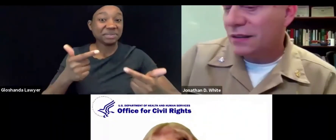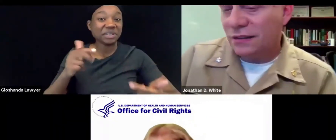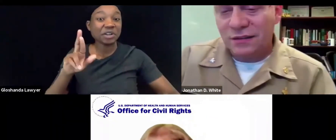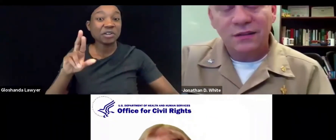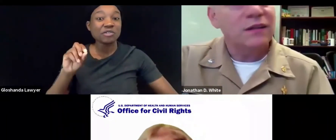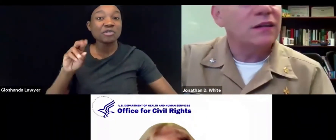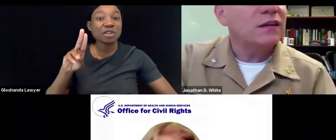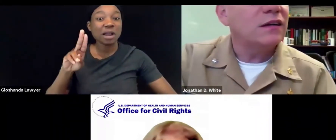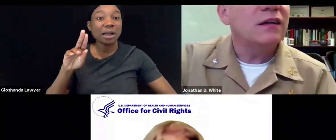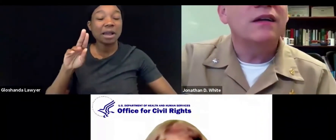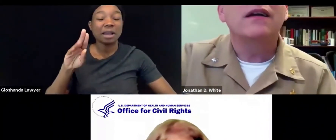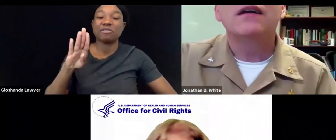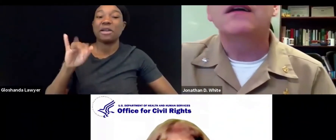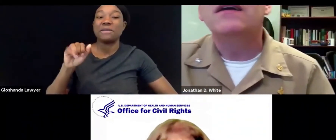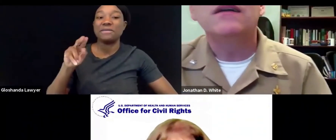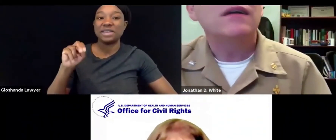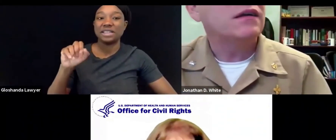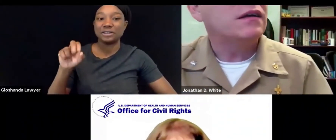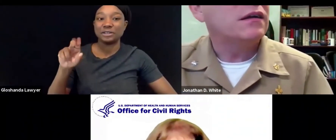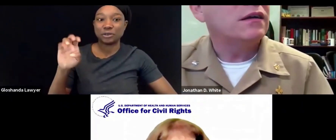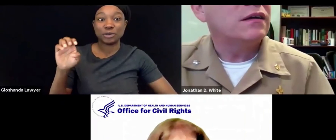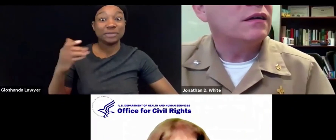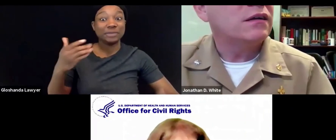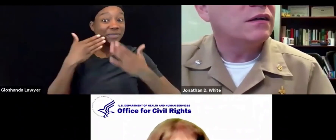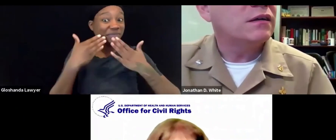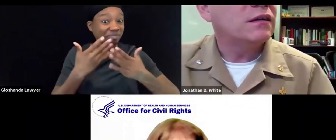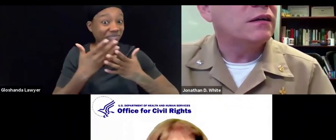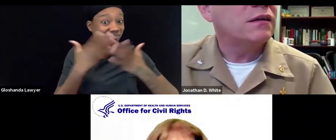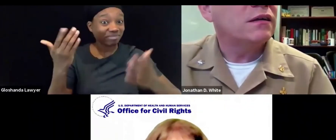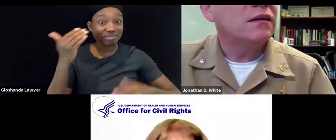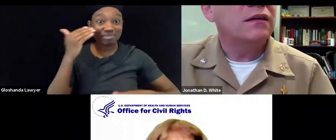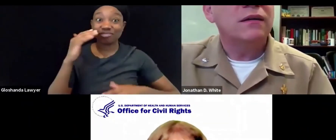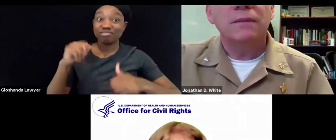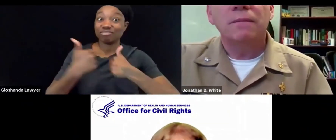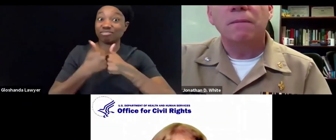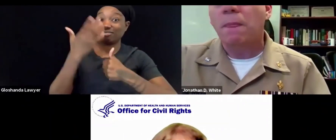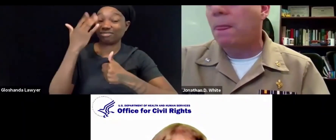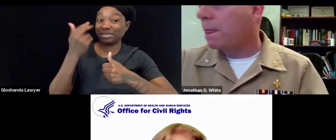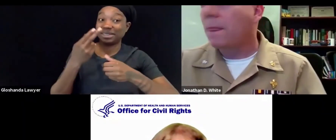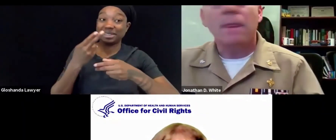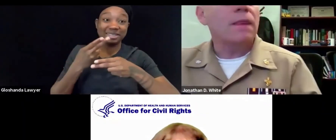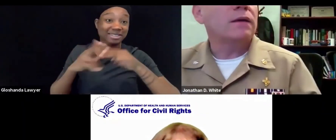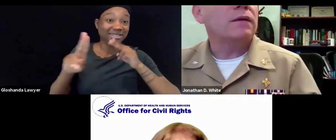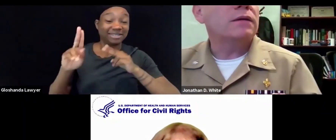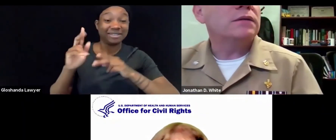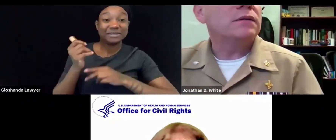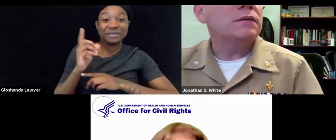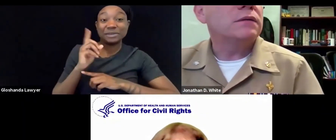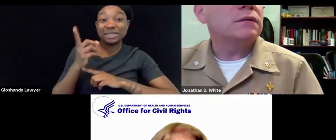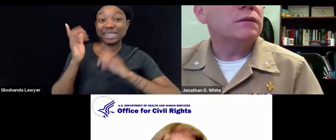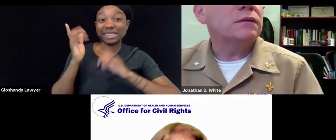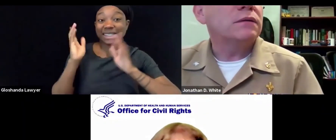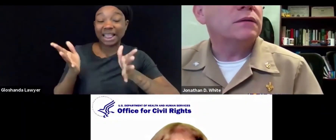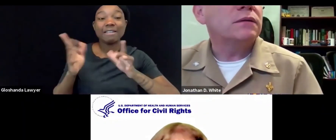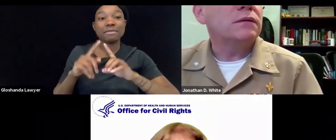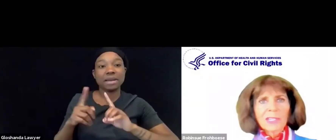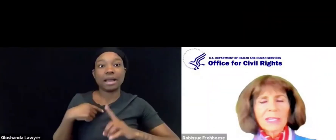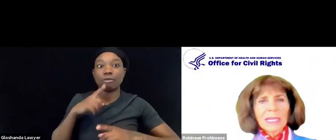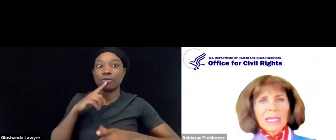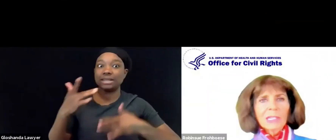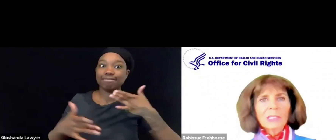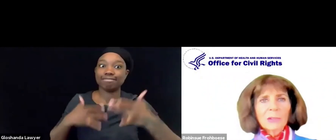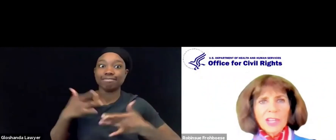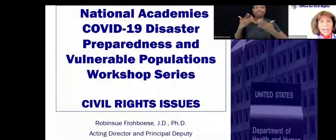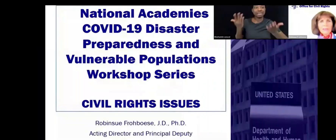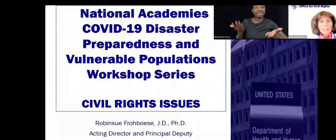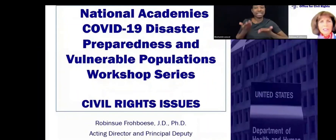much. I know it's a challenge because we only have a couple of minutes left, but I'm just really delighted to be able